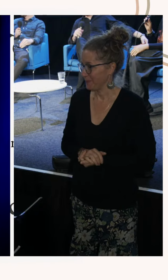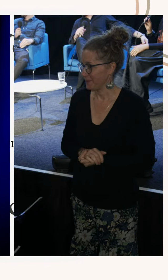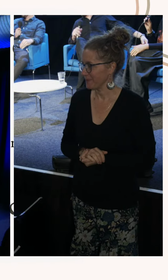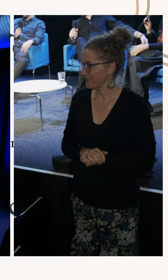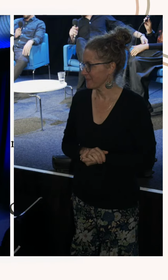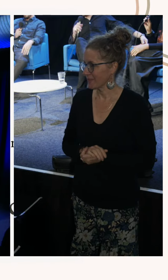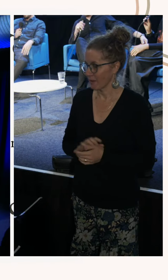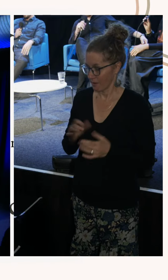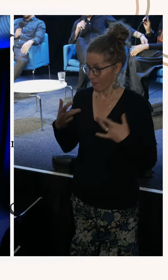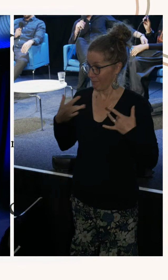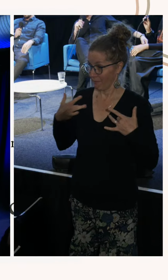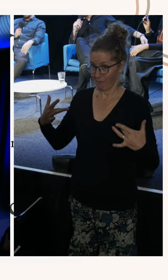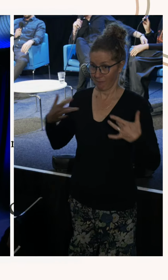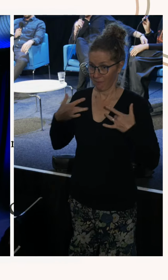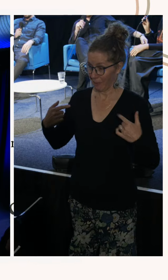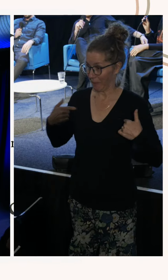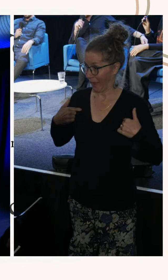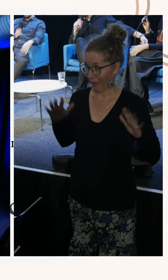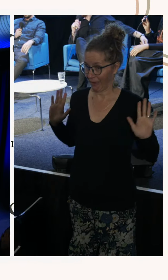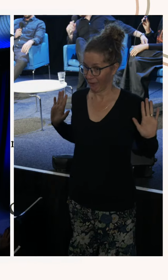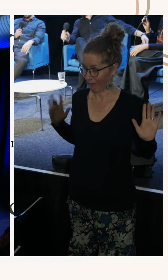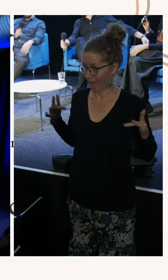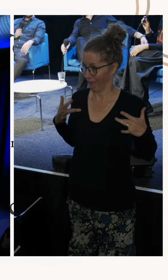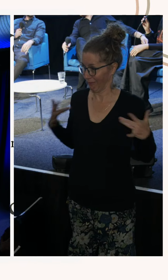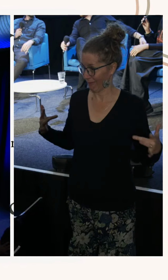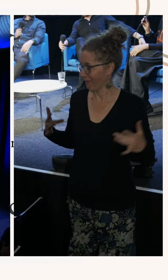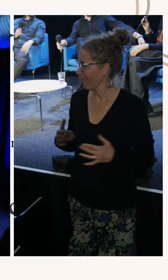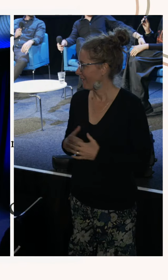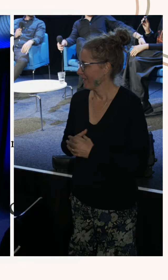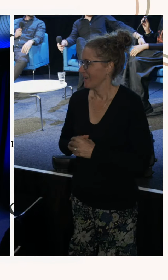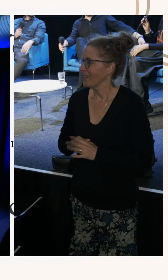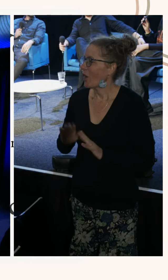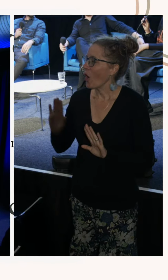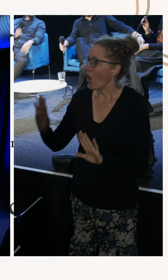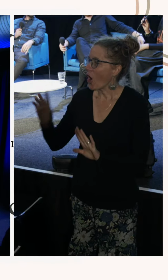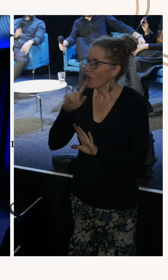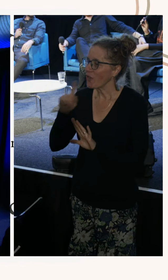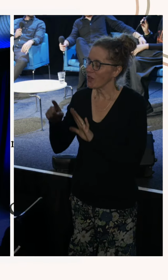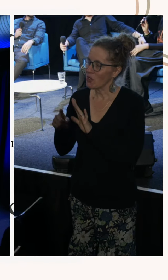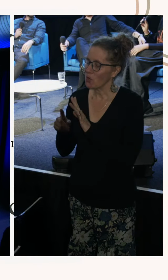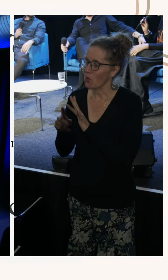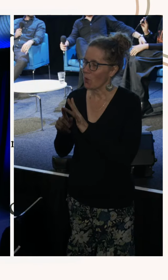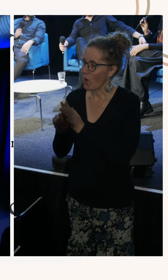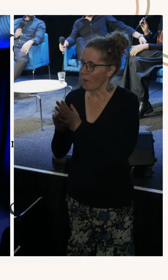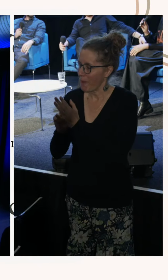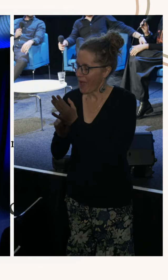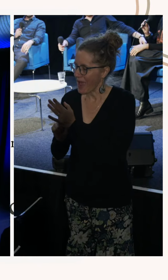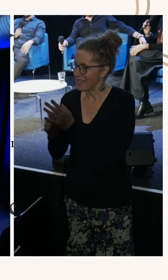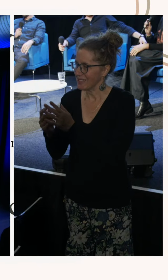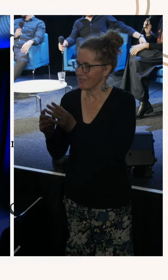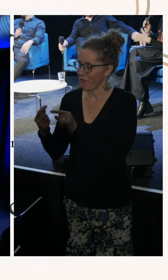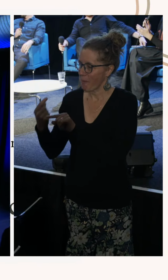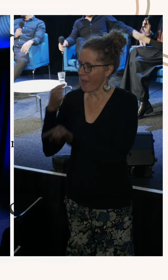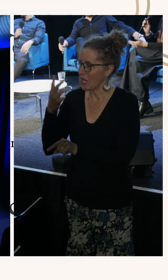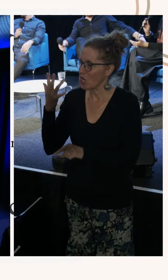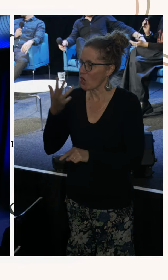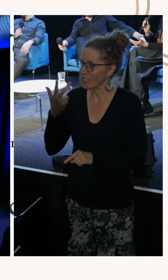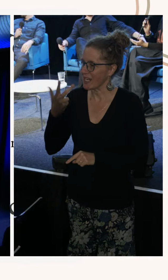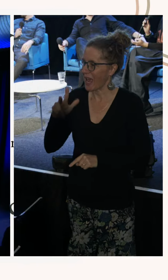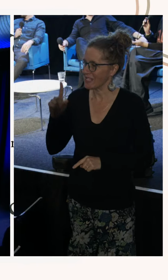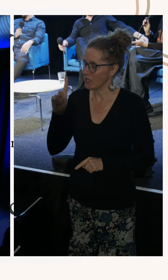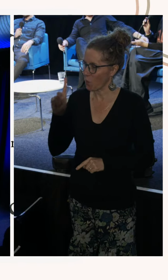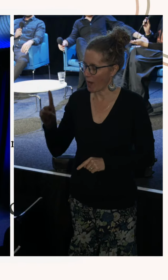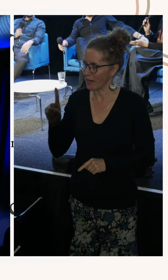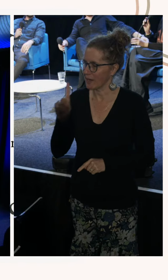with me. I think he was a little bit later in the day. No, I don't think you were editing Overland in 1981. No, I